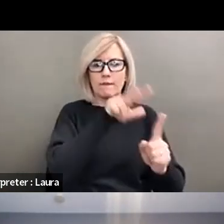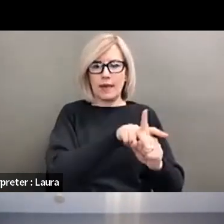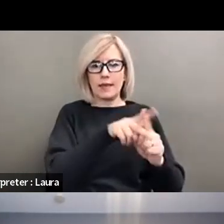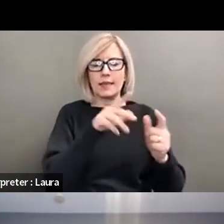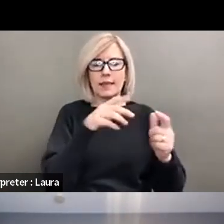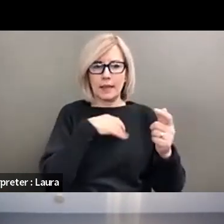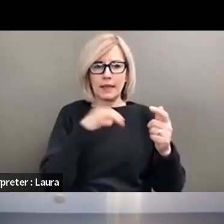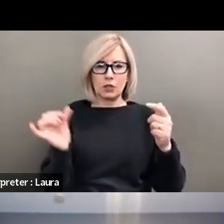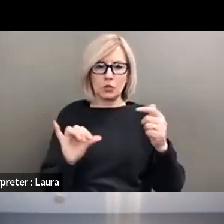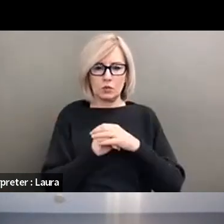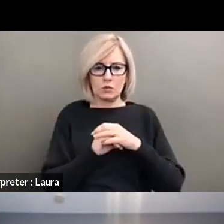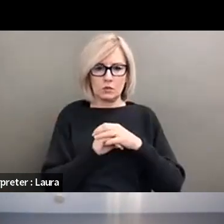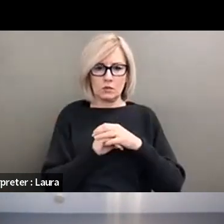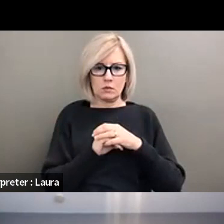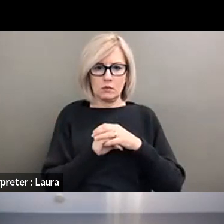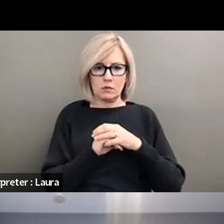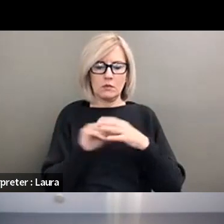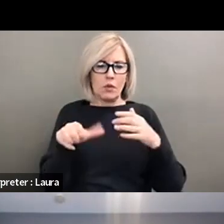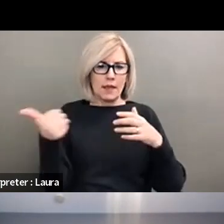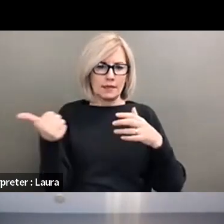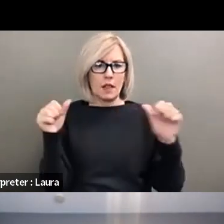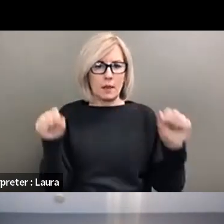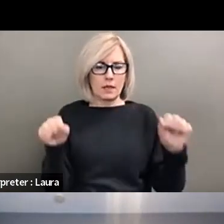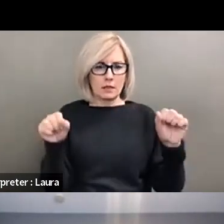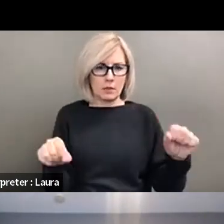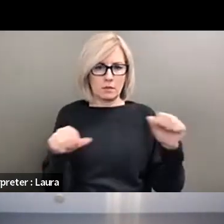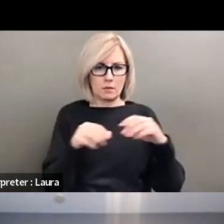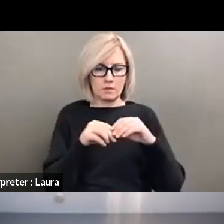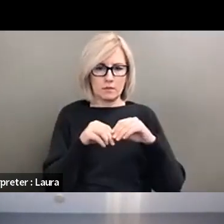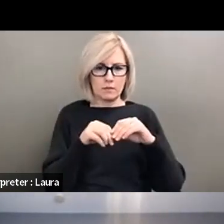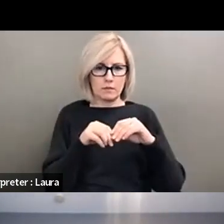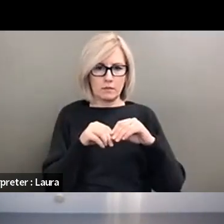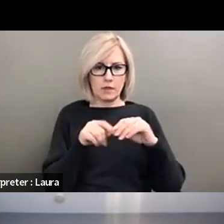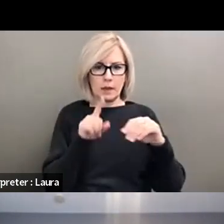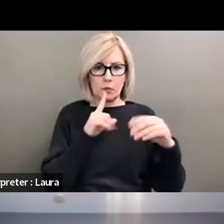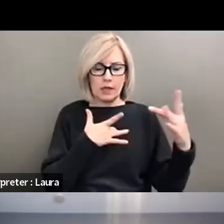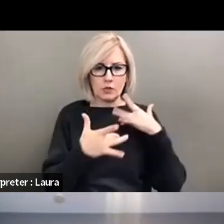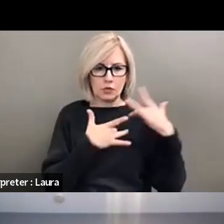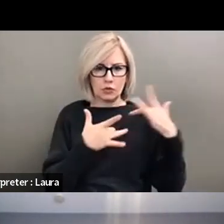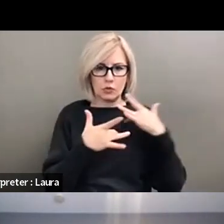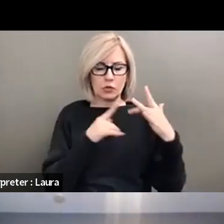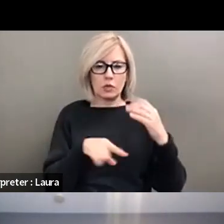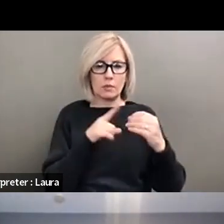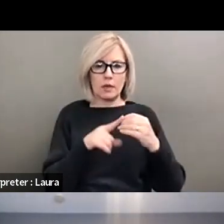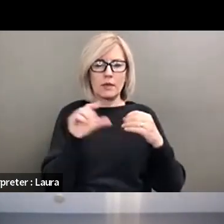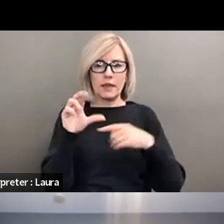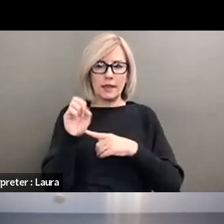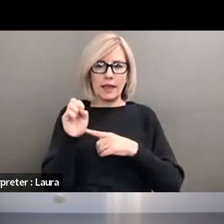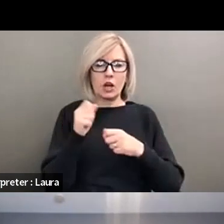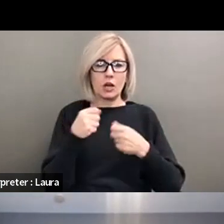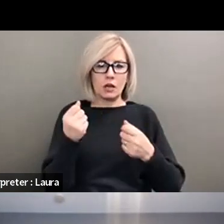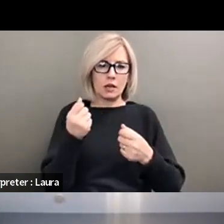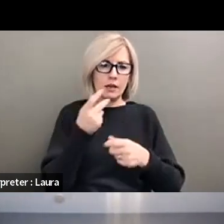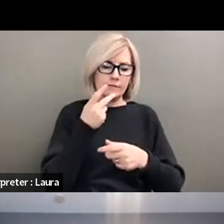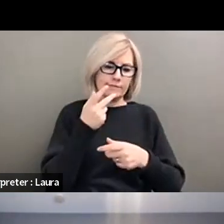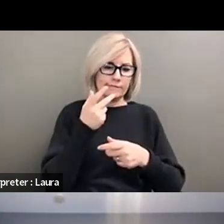complaint. And so that's just another possibility. But I am really concerned about the caregiver workforce